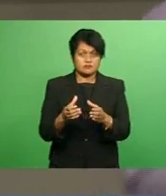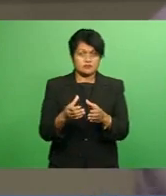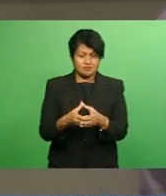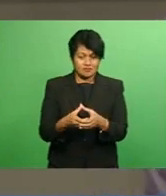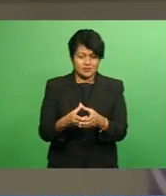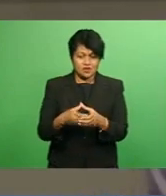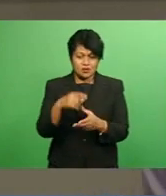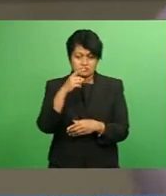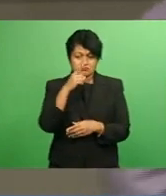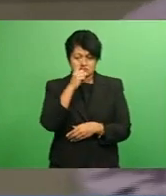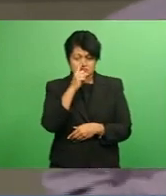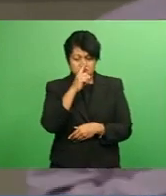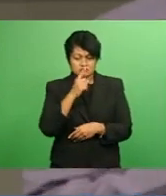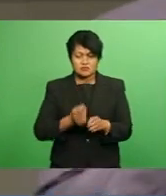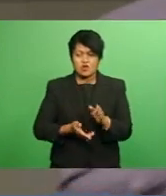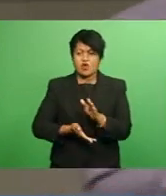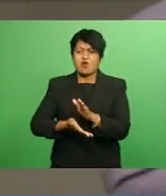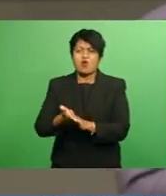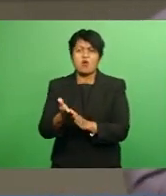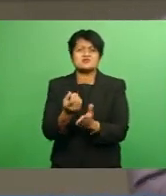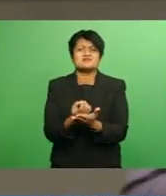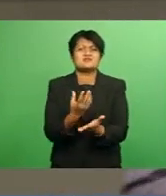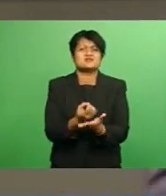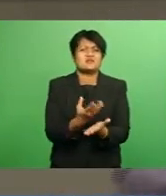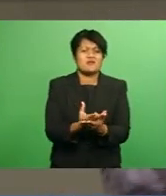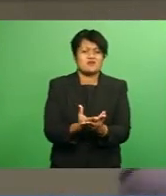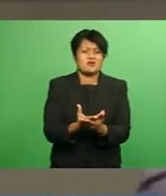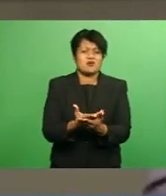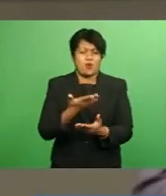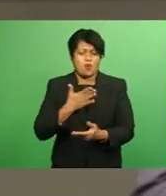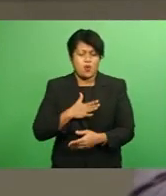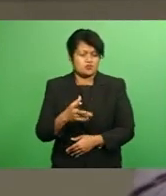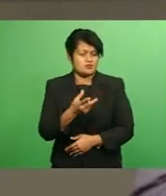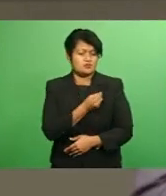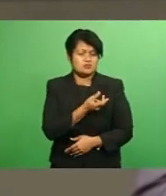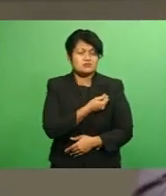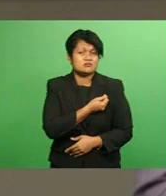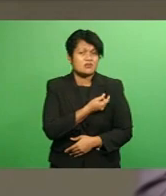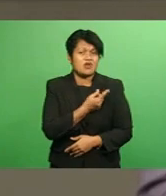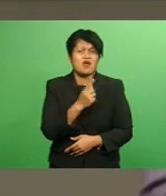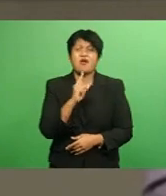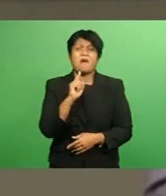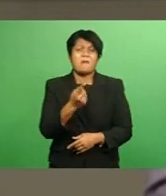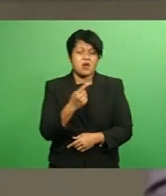They spent about half a day in South South trying to do vaccination. They only got 10 people.